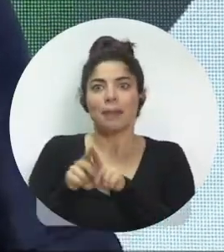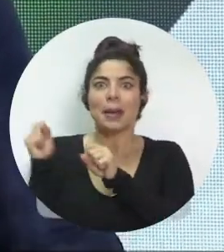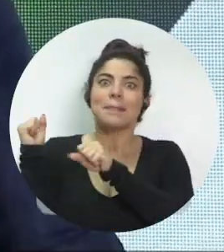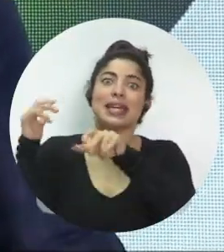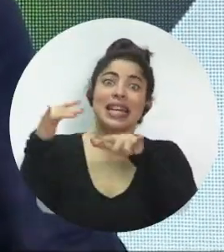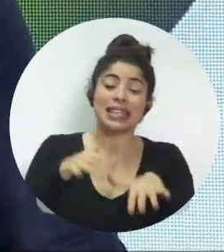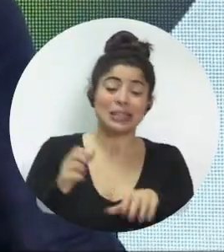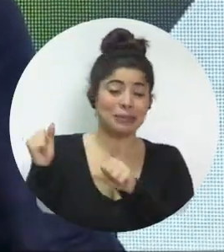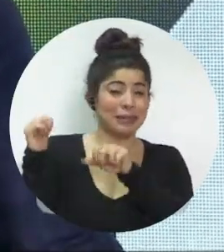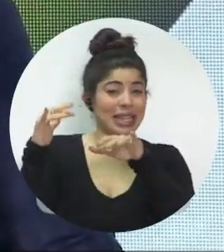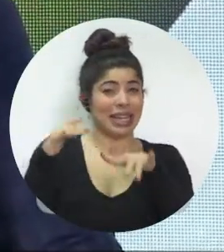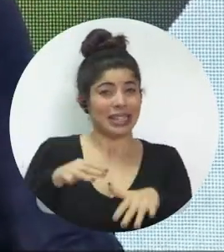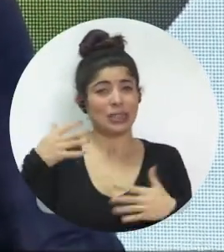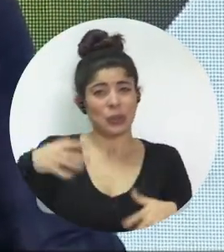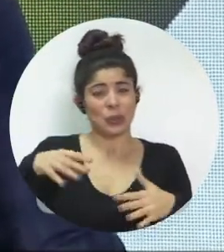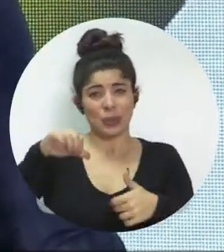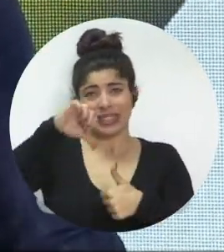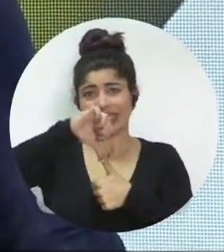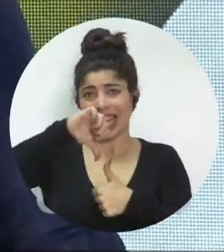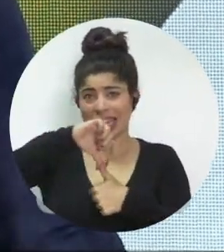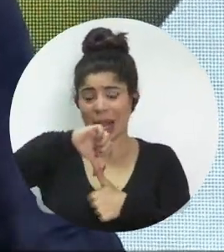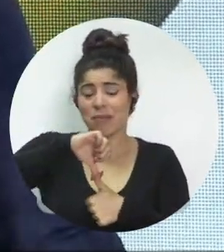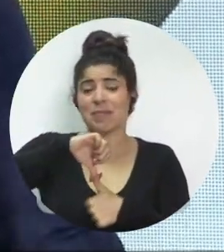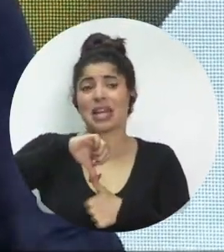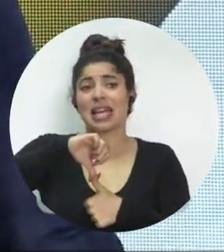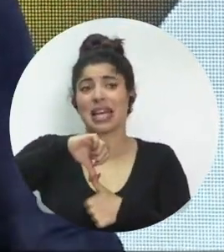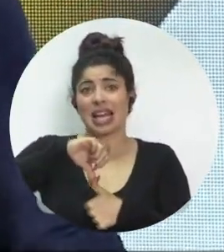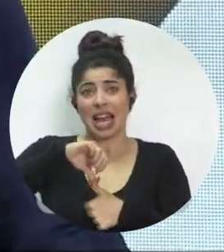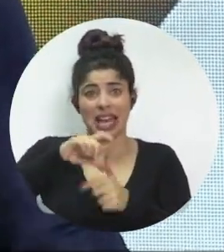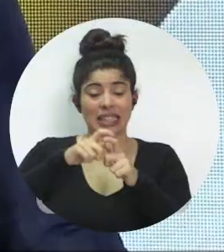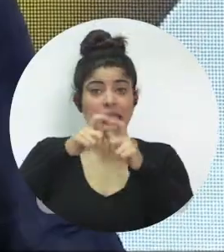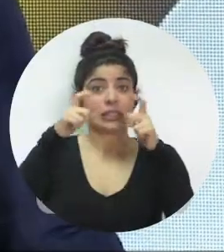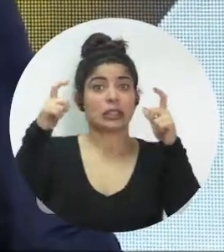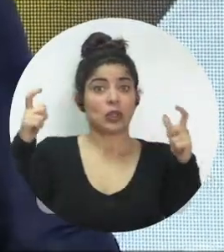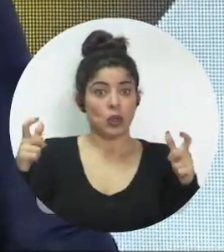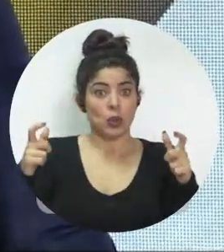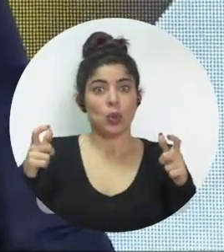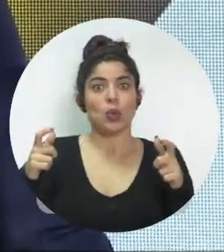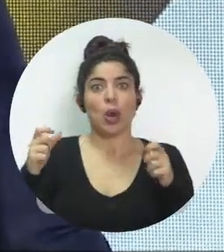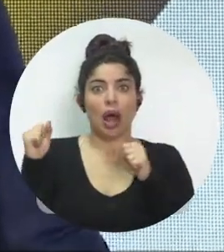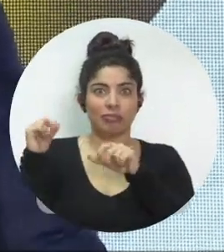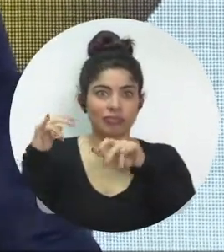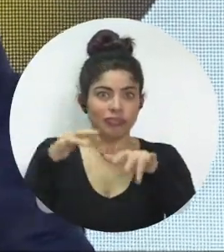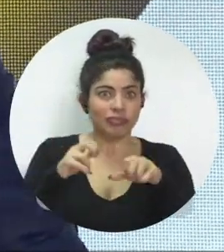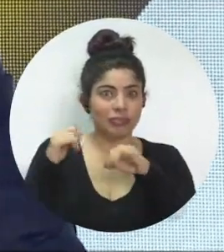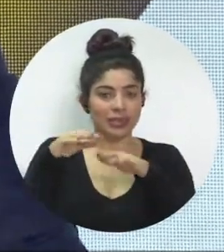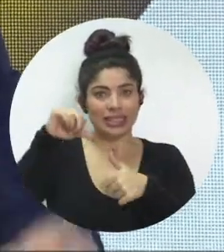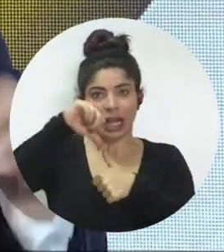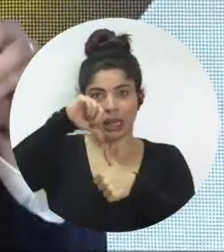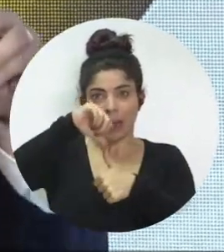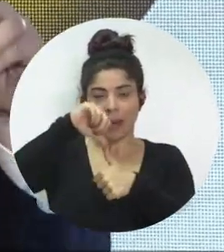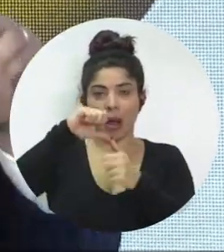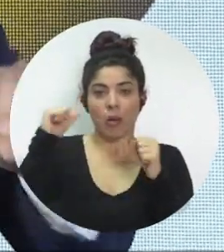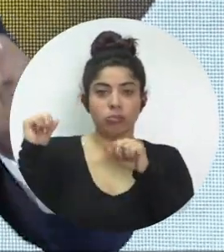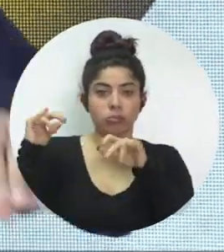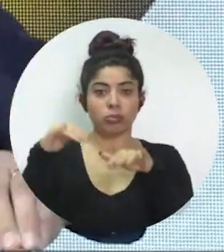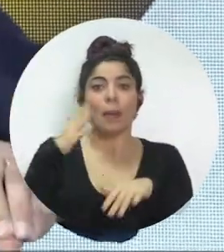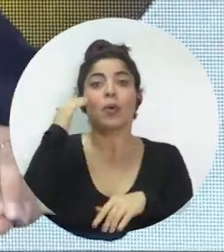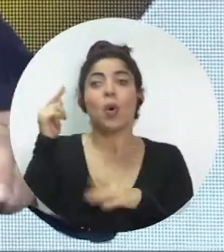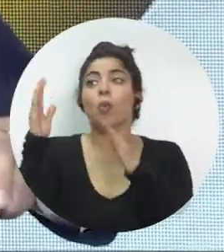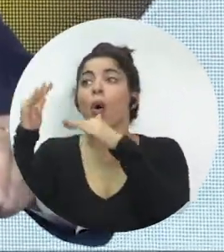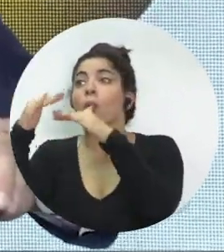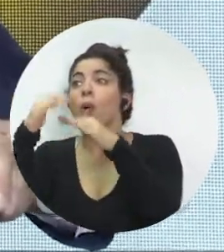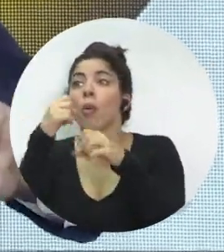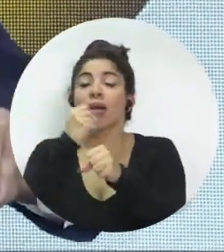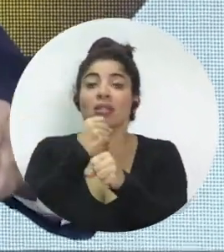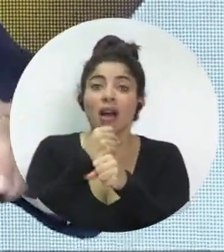poverty and job creation, and then migration. Migration in Central America is It's a great driver